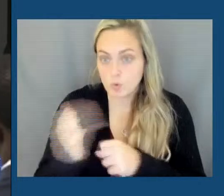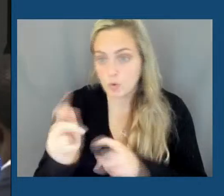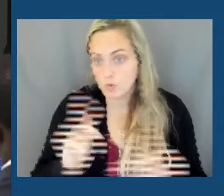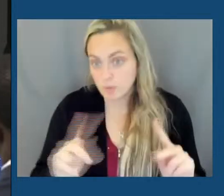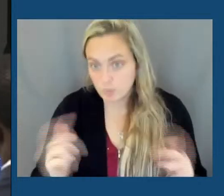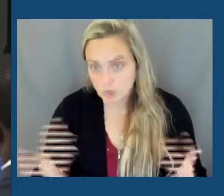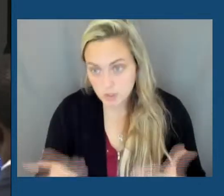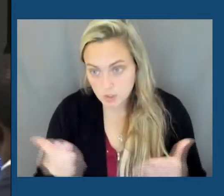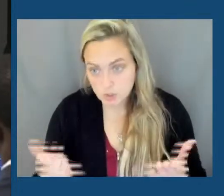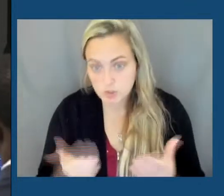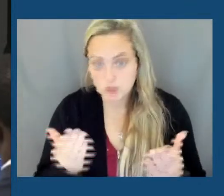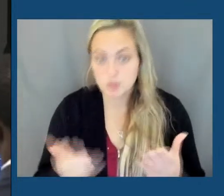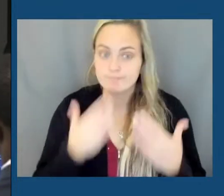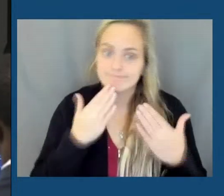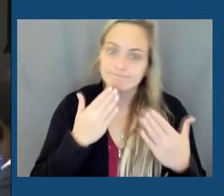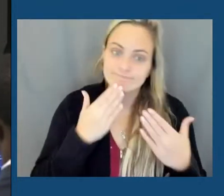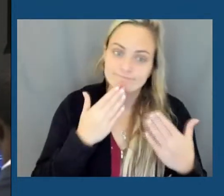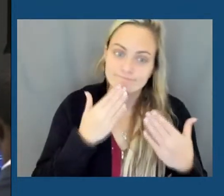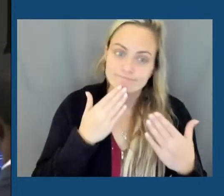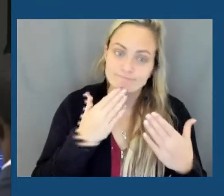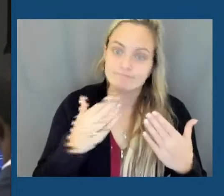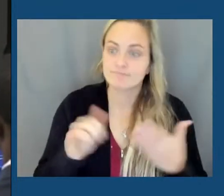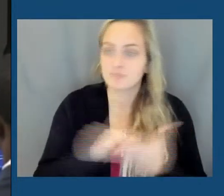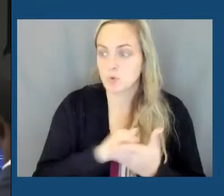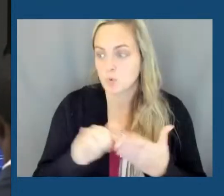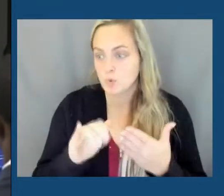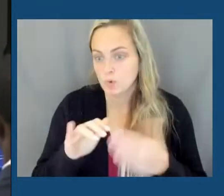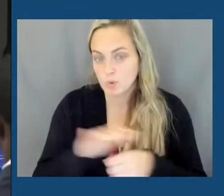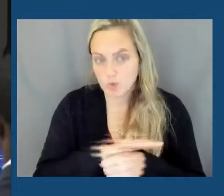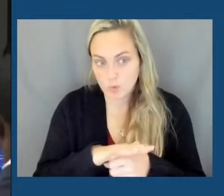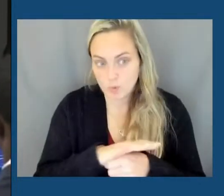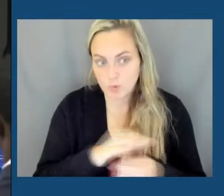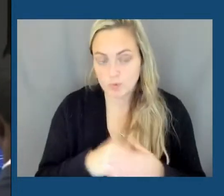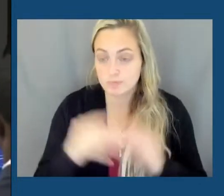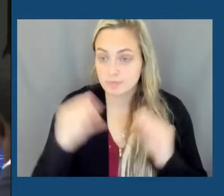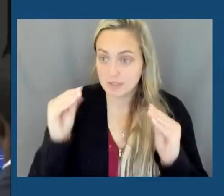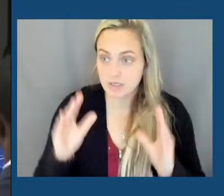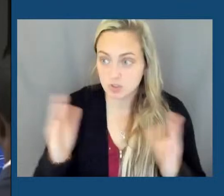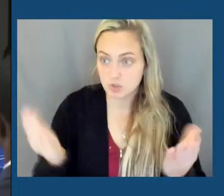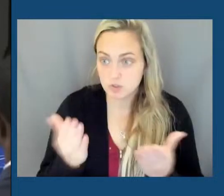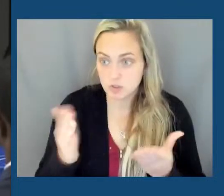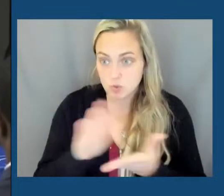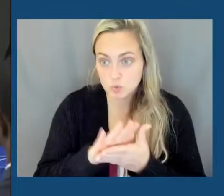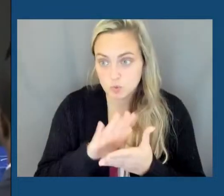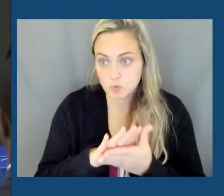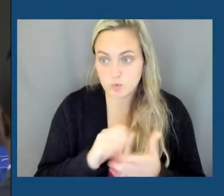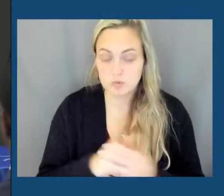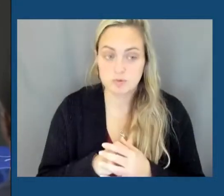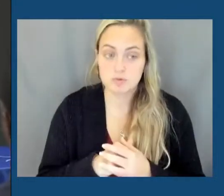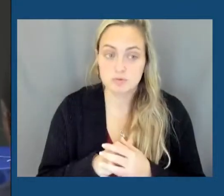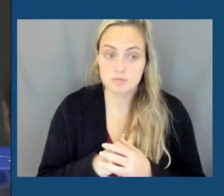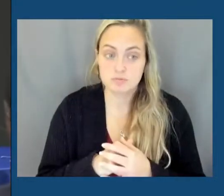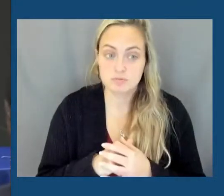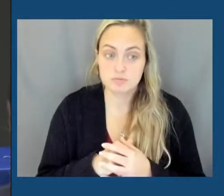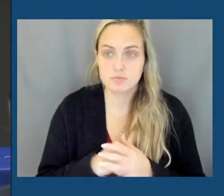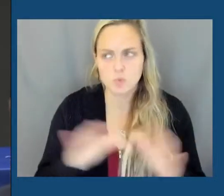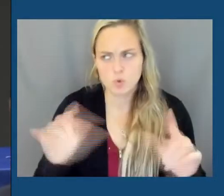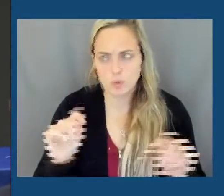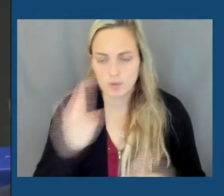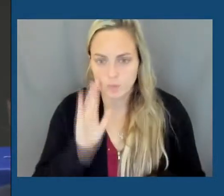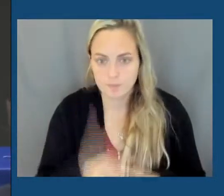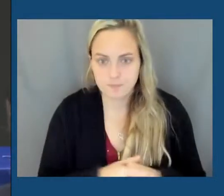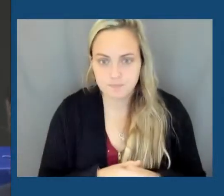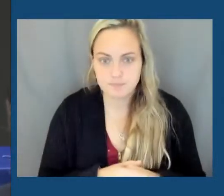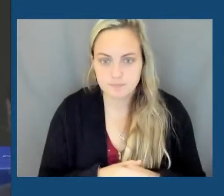here. Thank you, the New York local, the teachers here, the schools, and we're doing it. We're doing it.